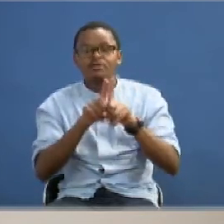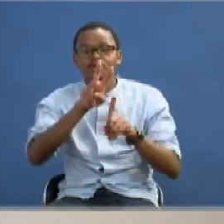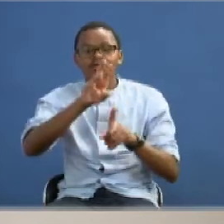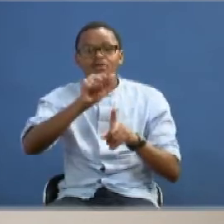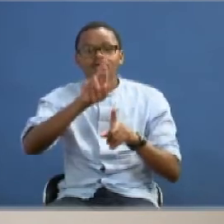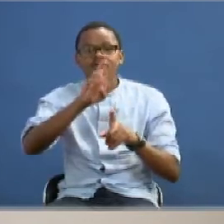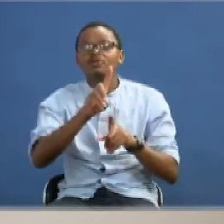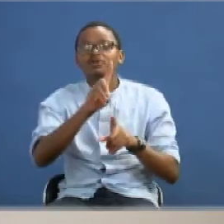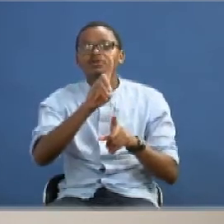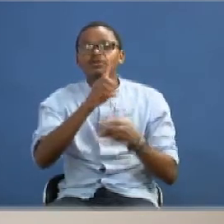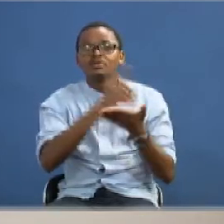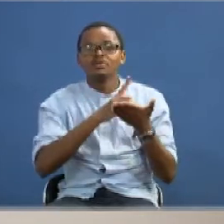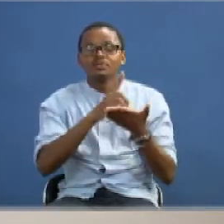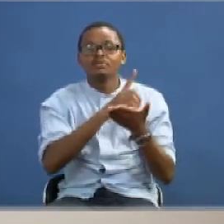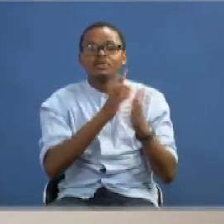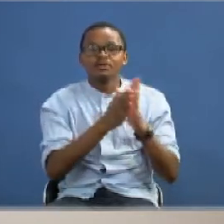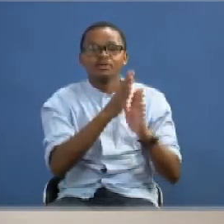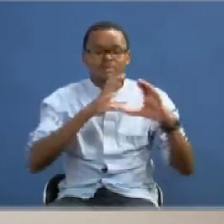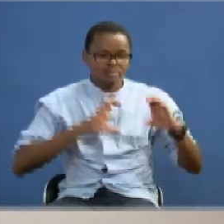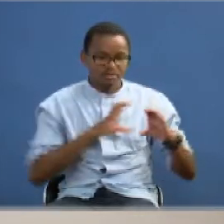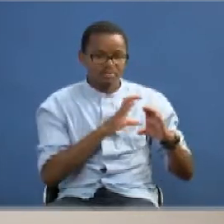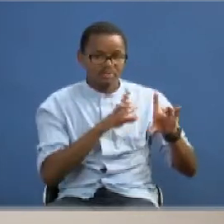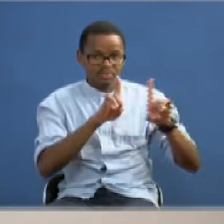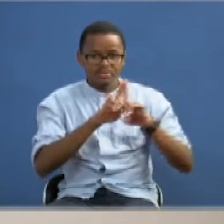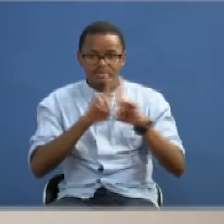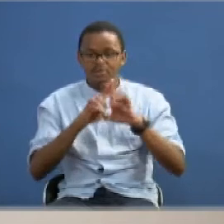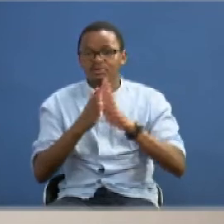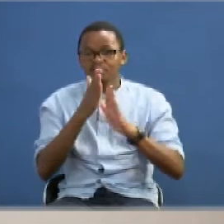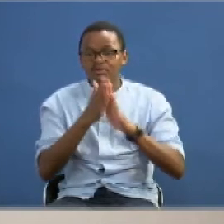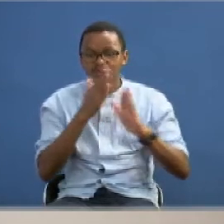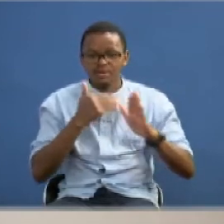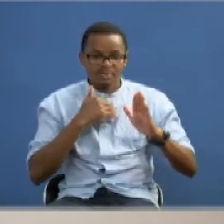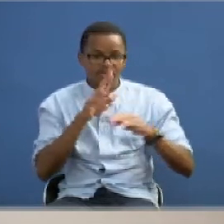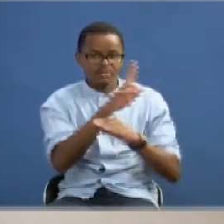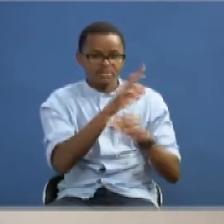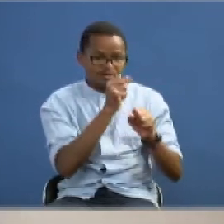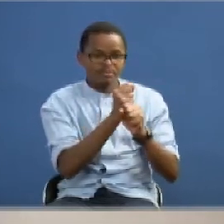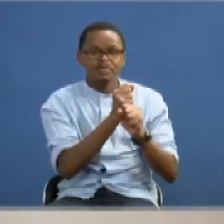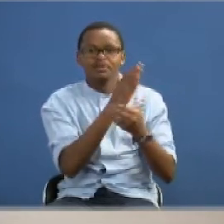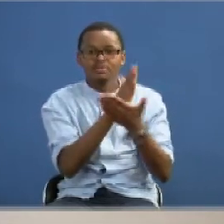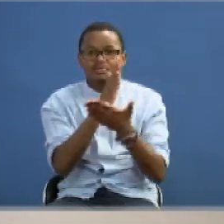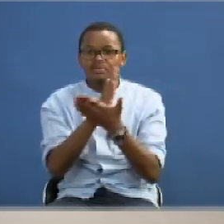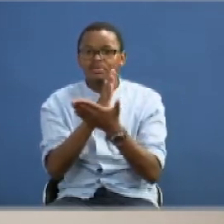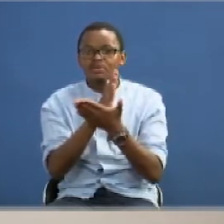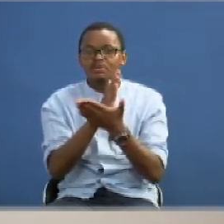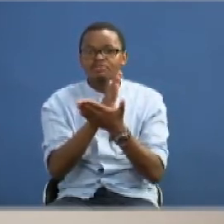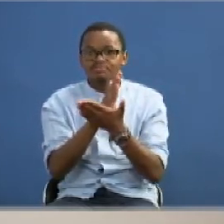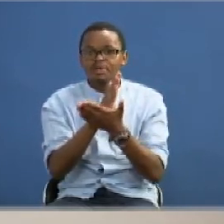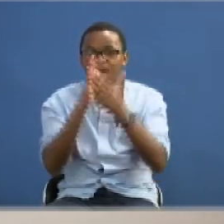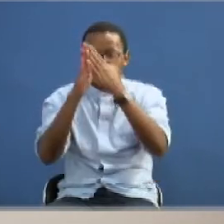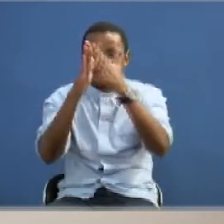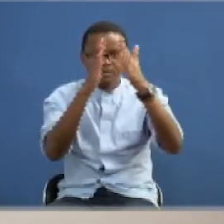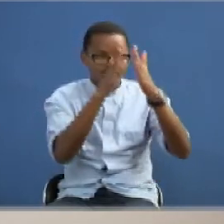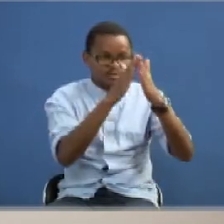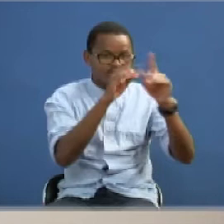or divisional emergency response committees as the agents that we are going to use to ensure that door-to-door